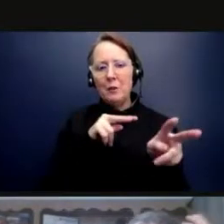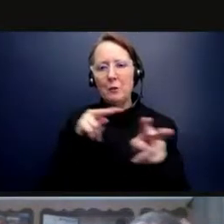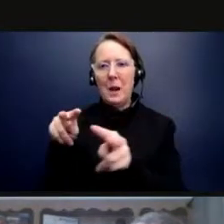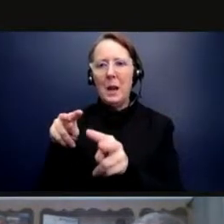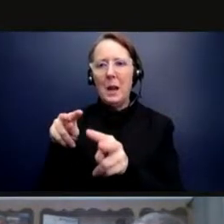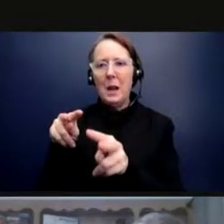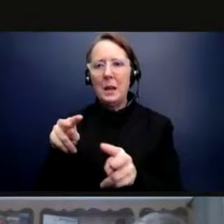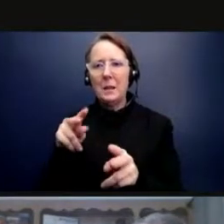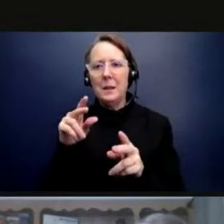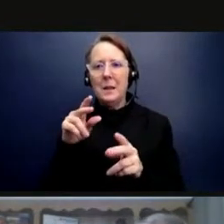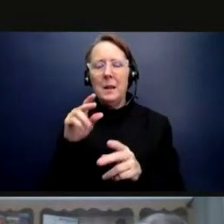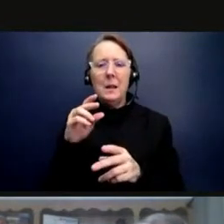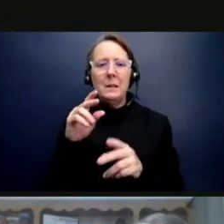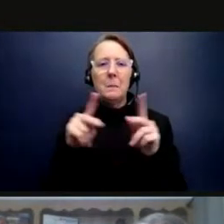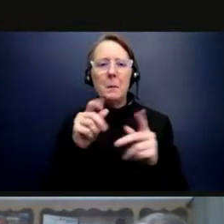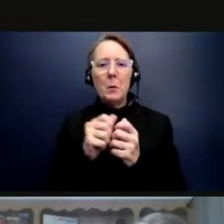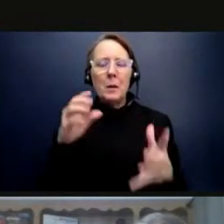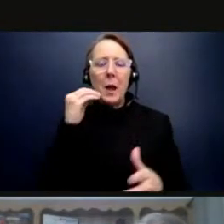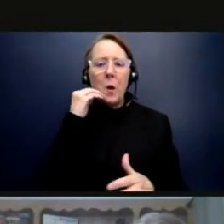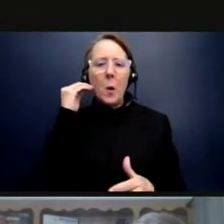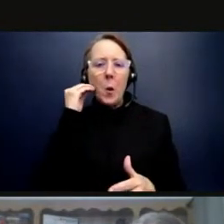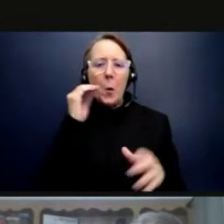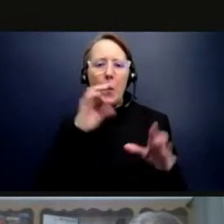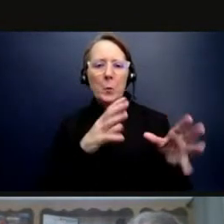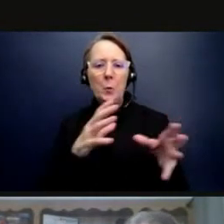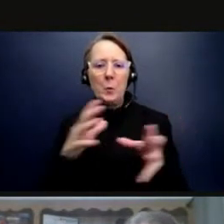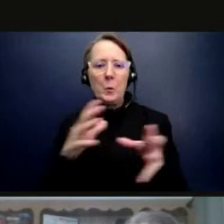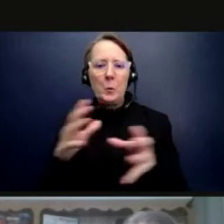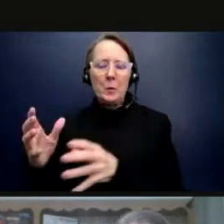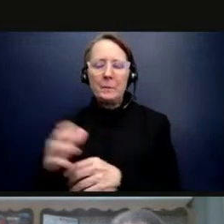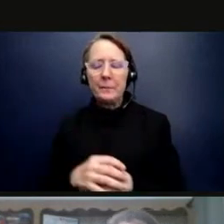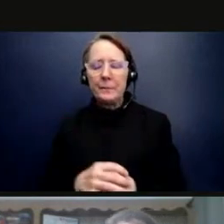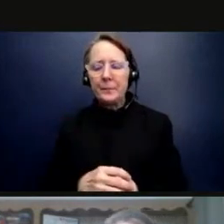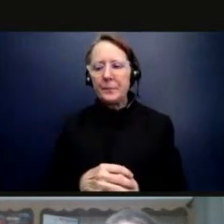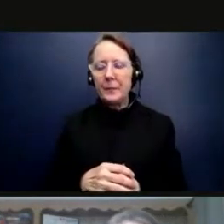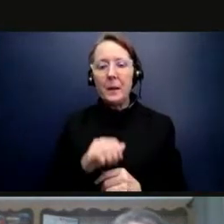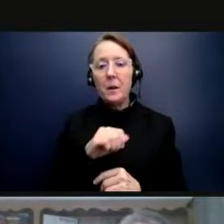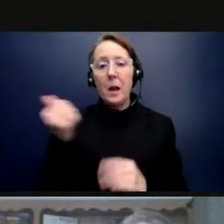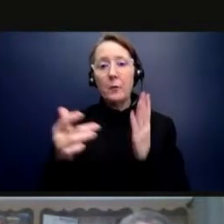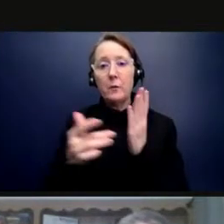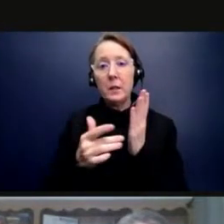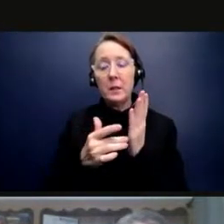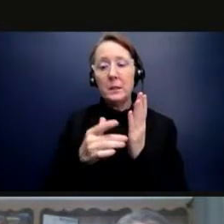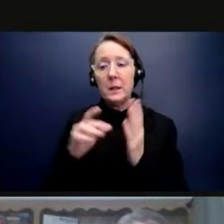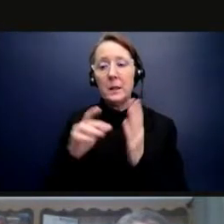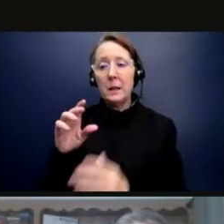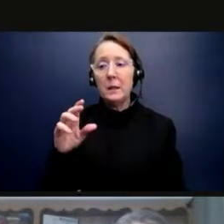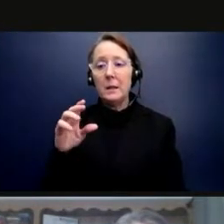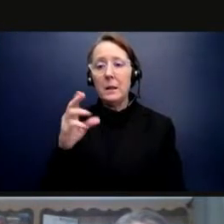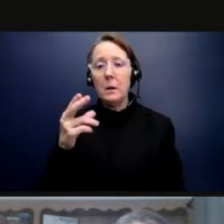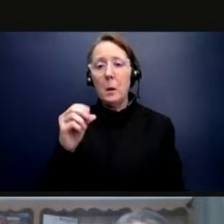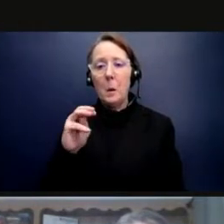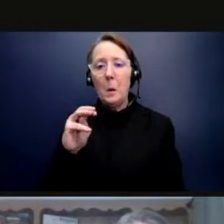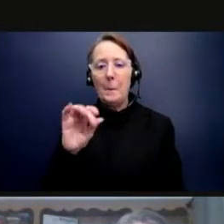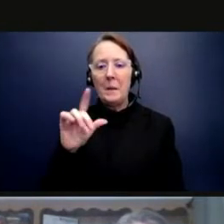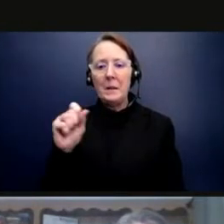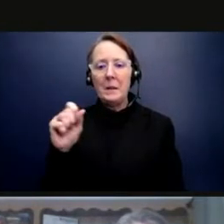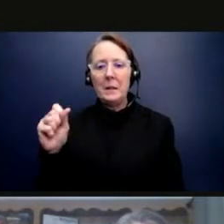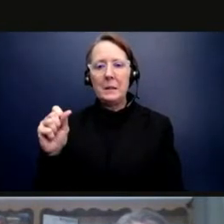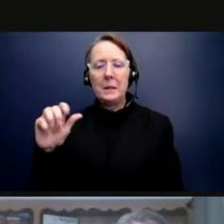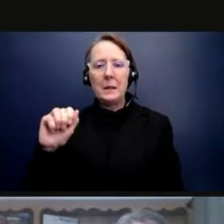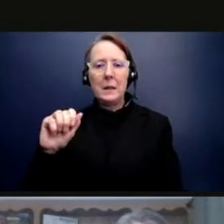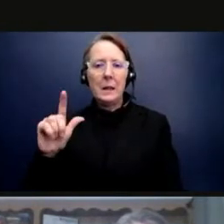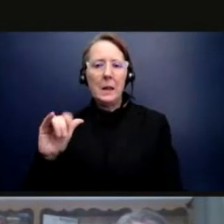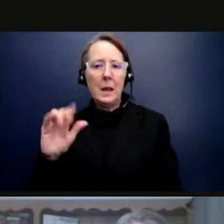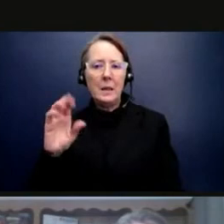homeless population in our community. There are other methods that the Homeless Alliance is developing that actually, through